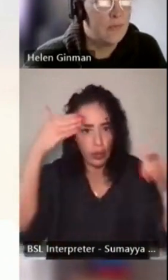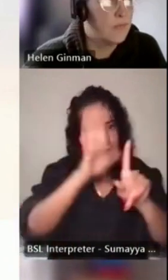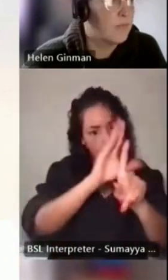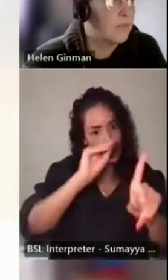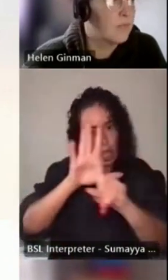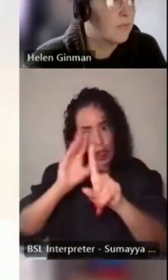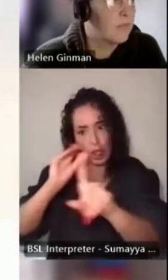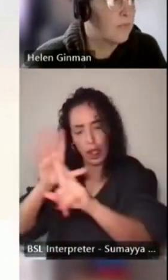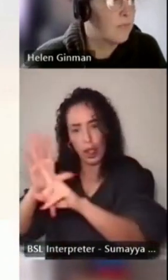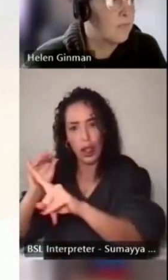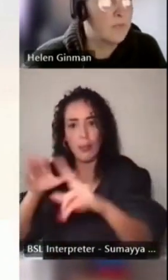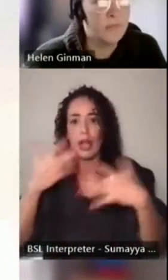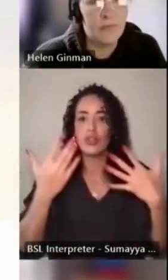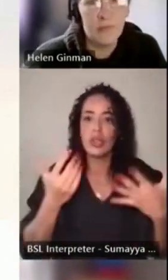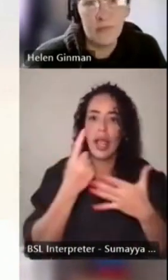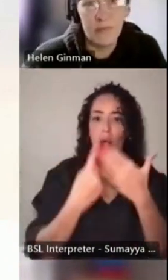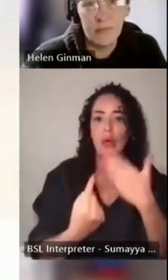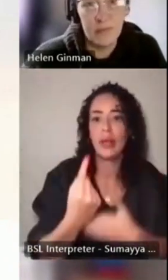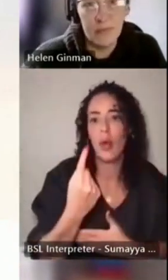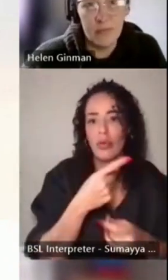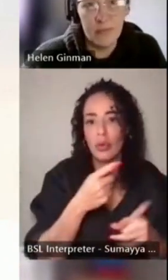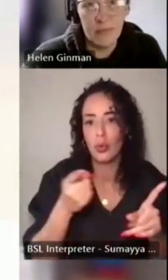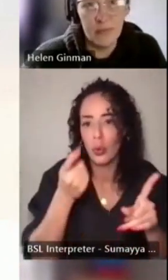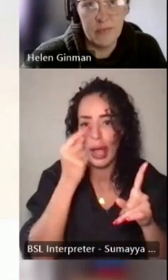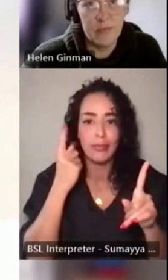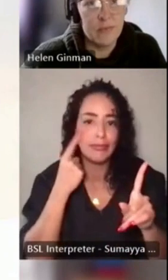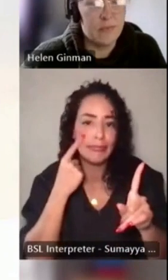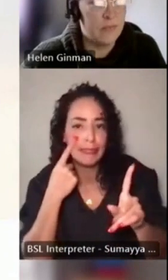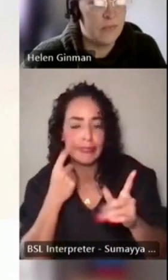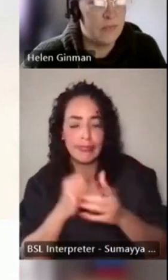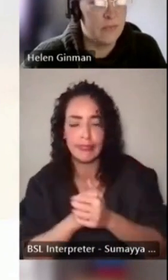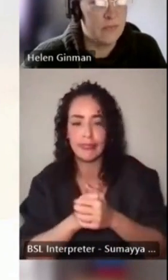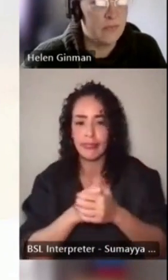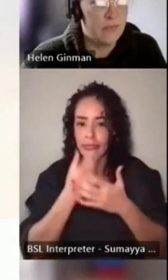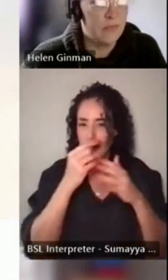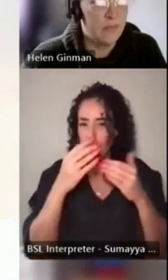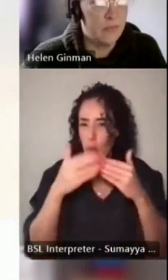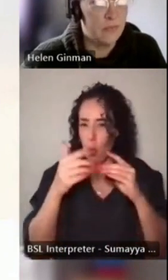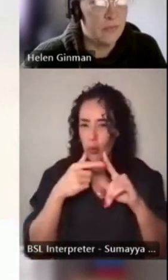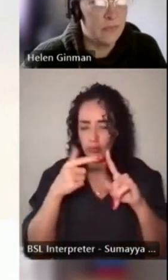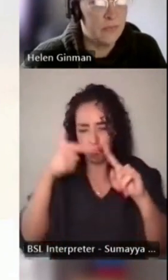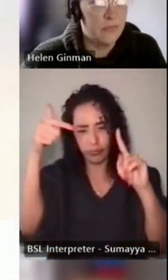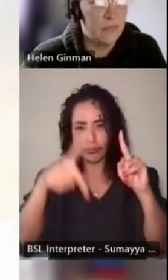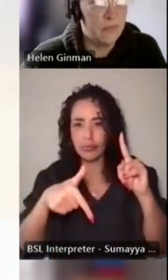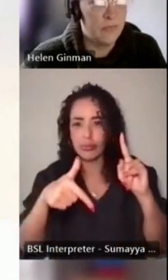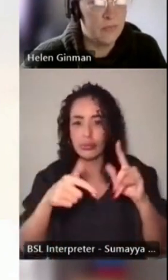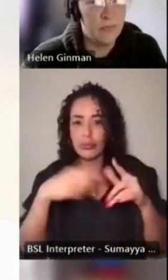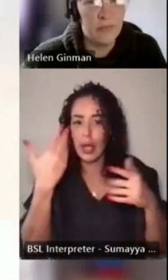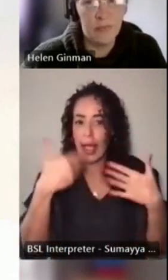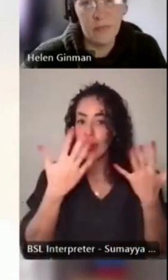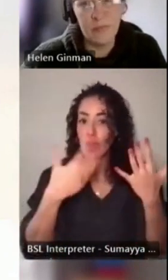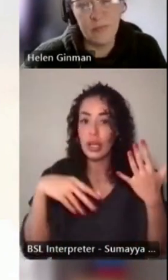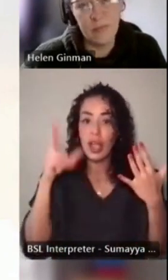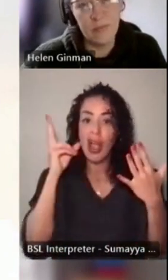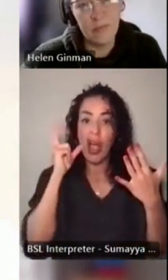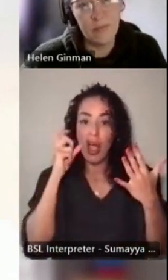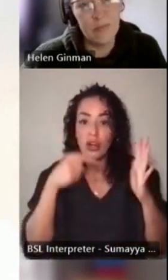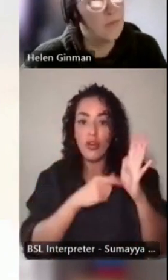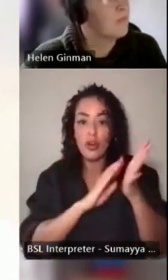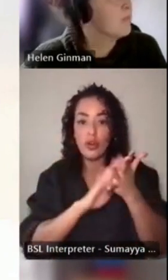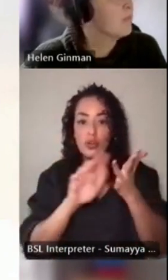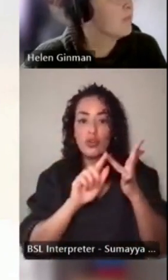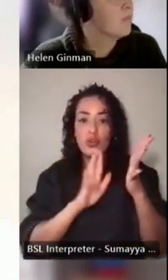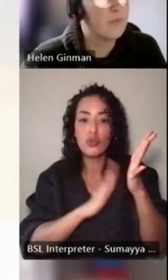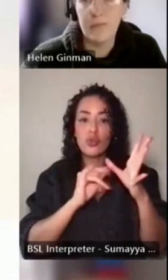just one of them today for you to have a look at in a little bit more depth. So has anyone heard of the Thomas